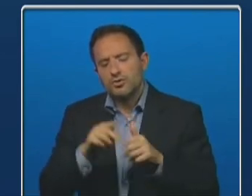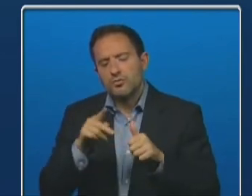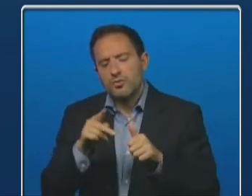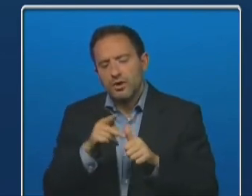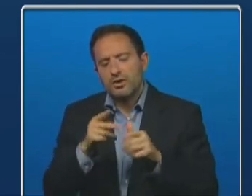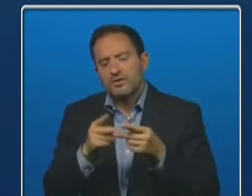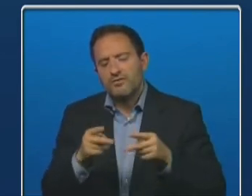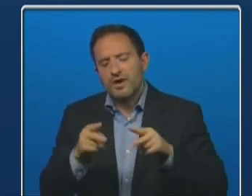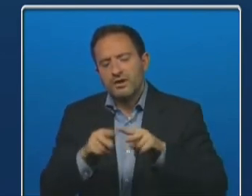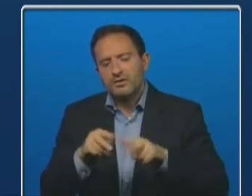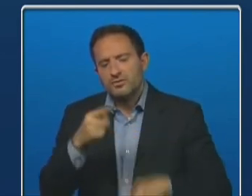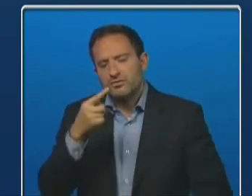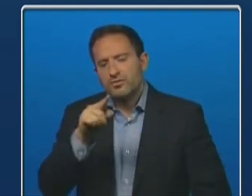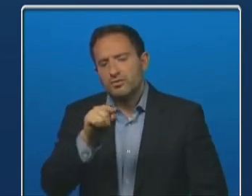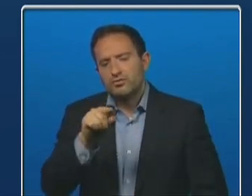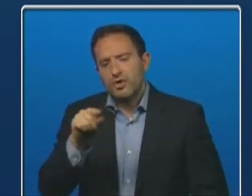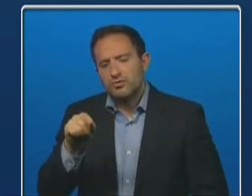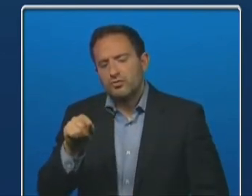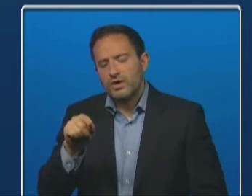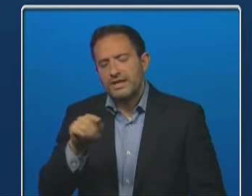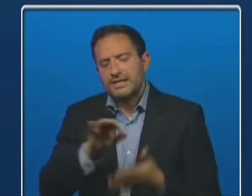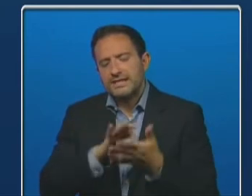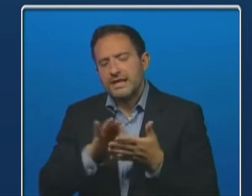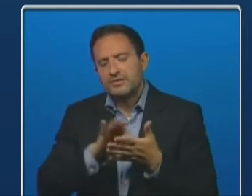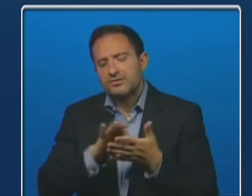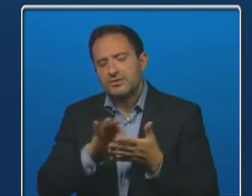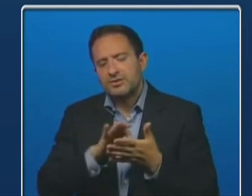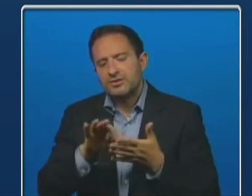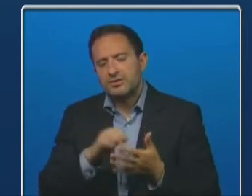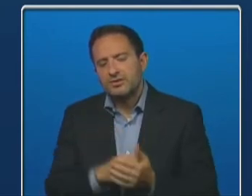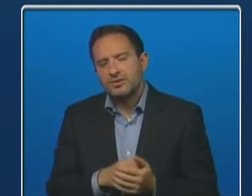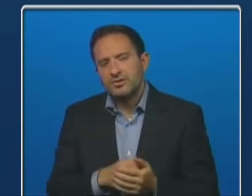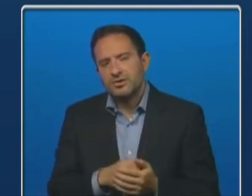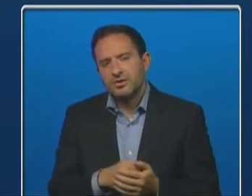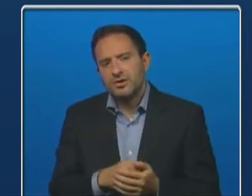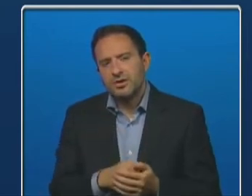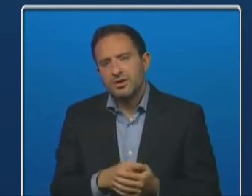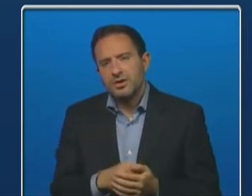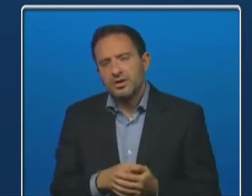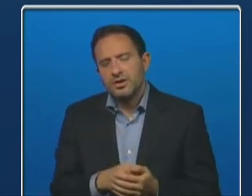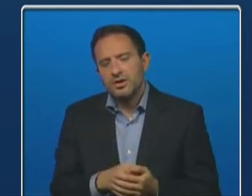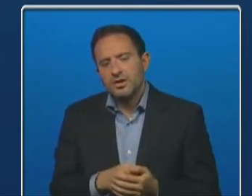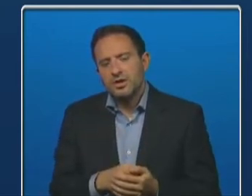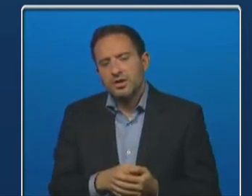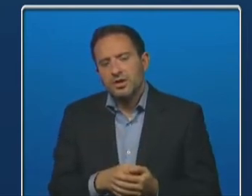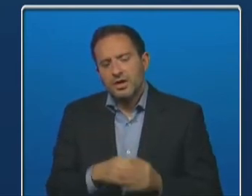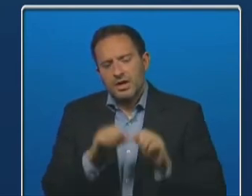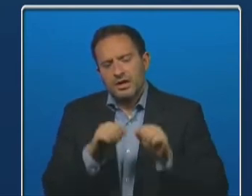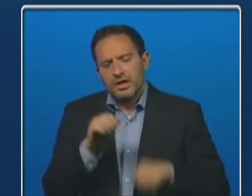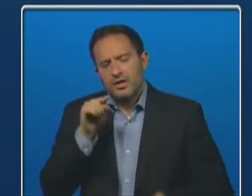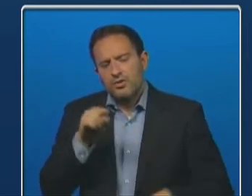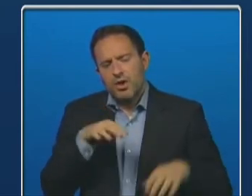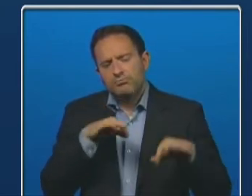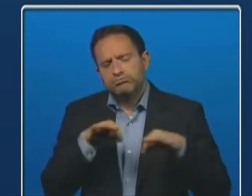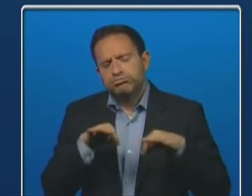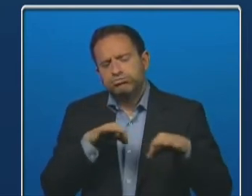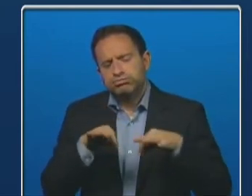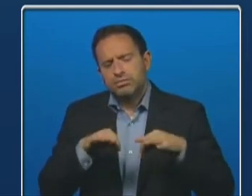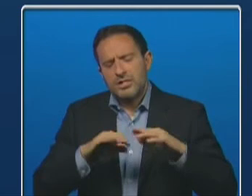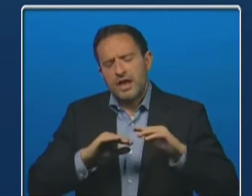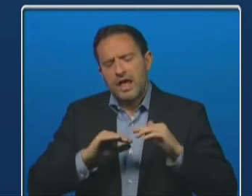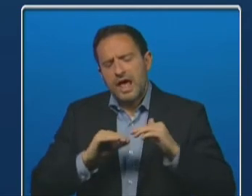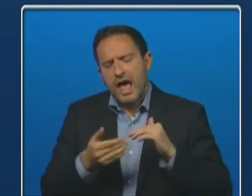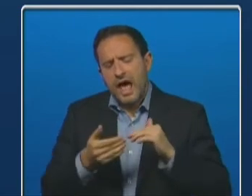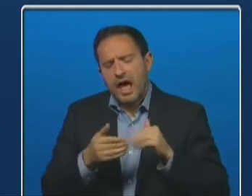the 2020 census apportionment. There are 3 Arkansas places on there. Can you explain how the priority